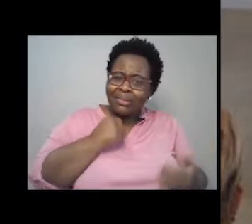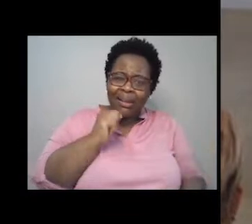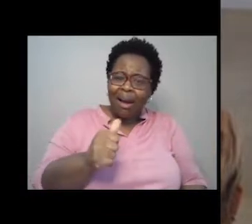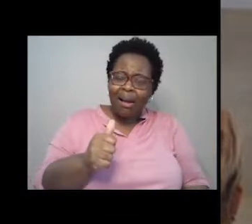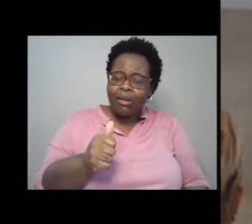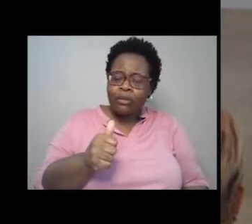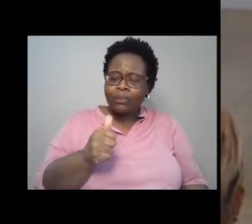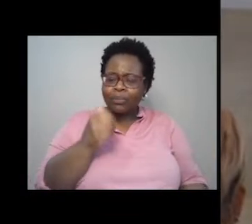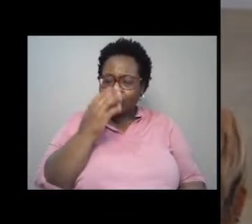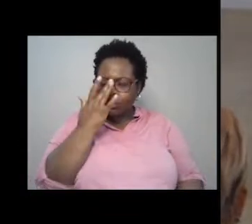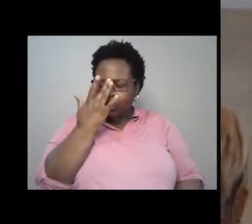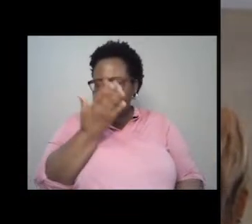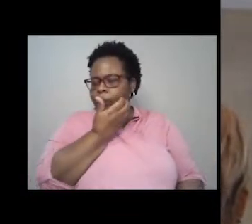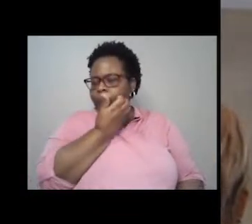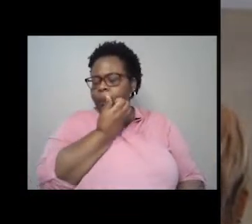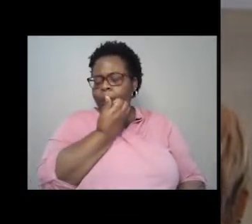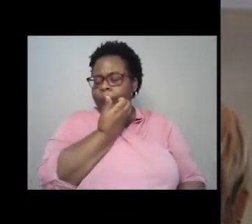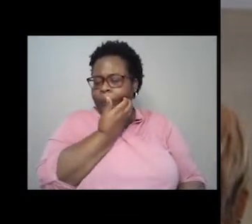So